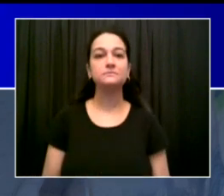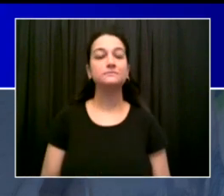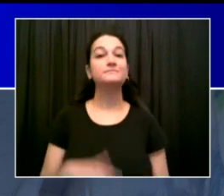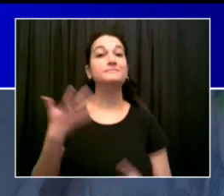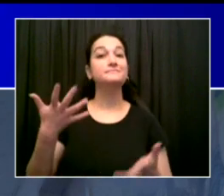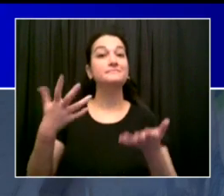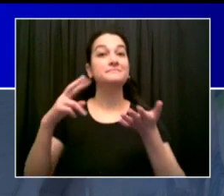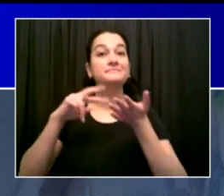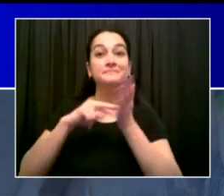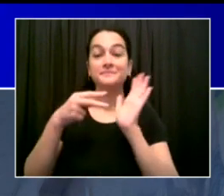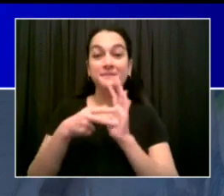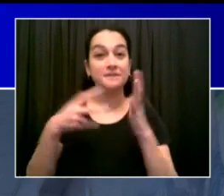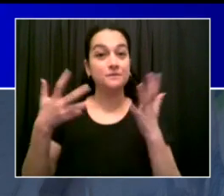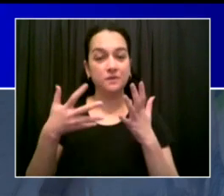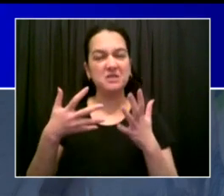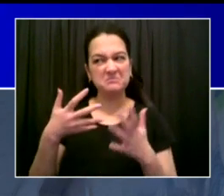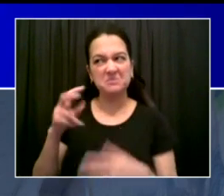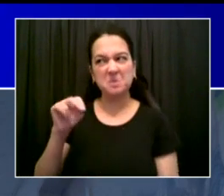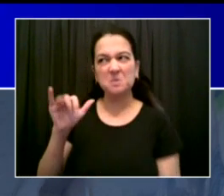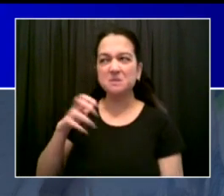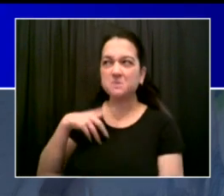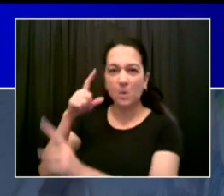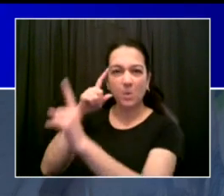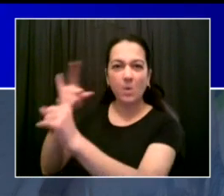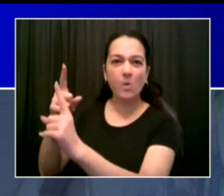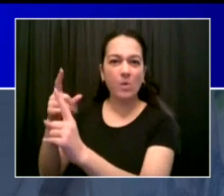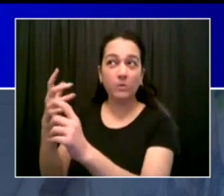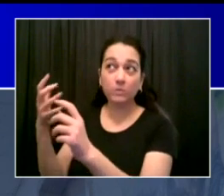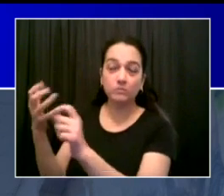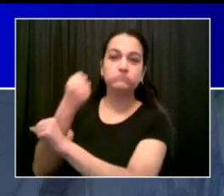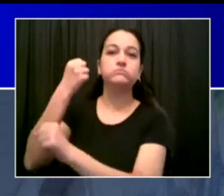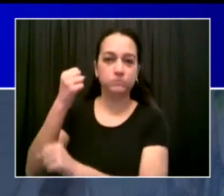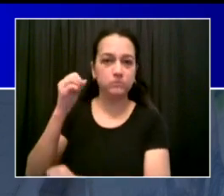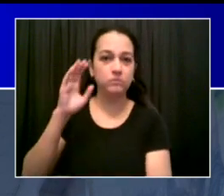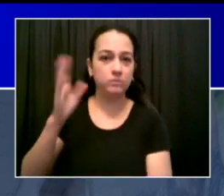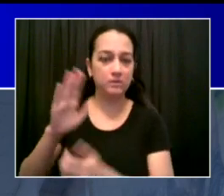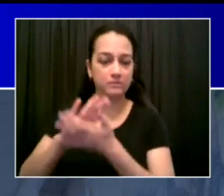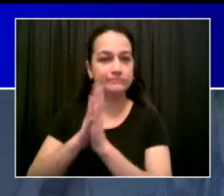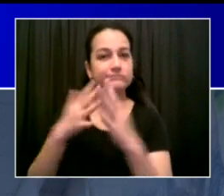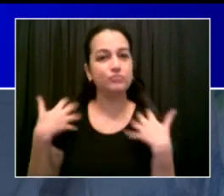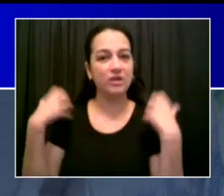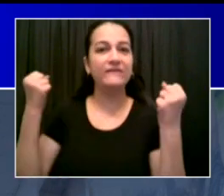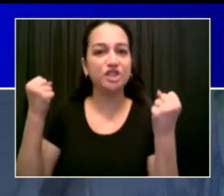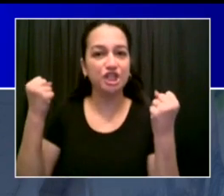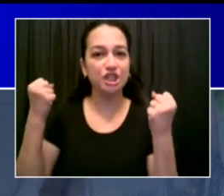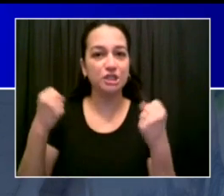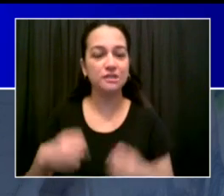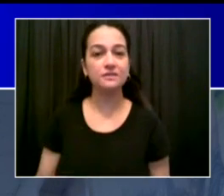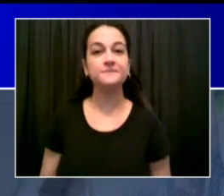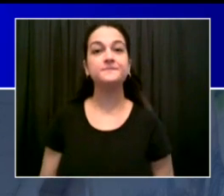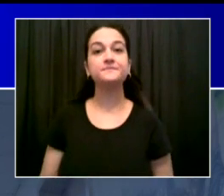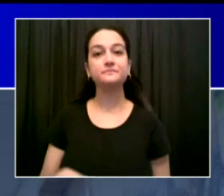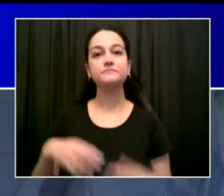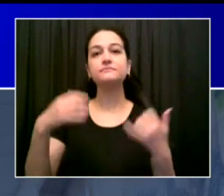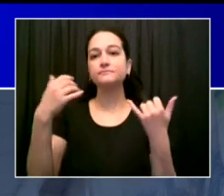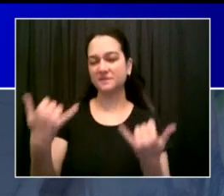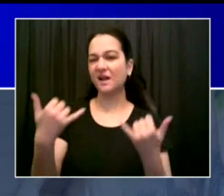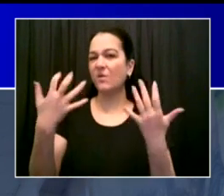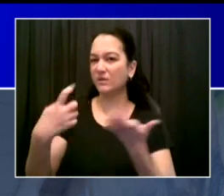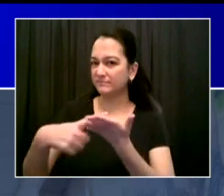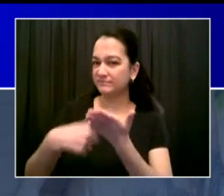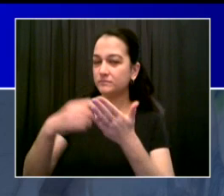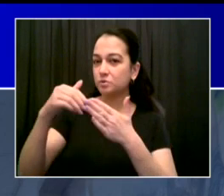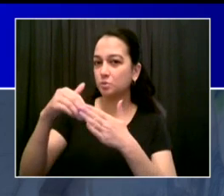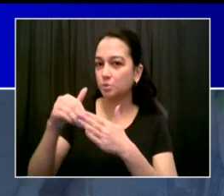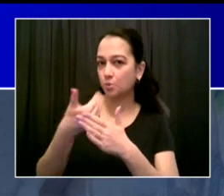take away from the previous approach. We're going to keep building it. 100,000 doses already have been given at mobile sites, vans, buses.